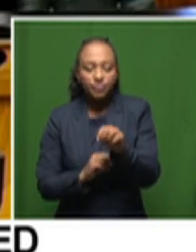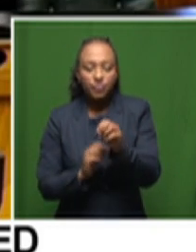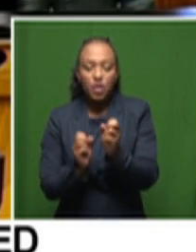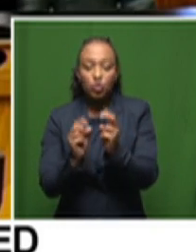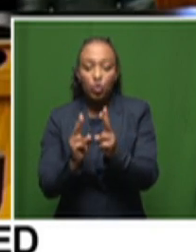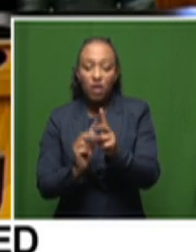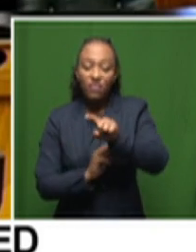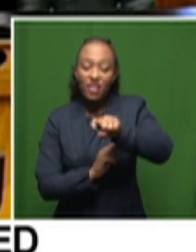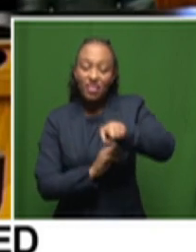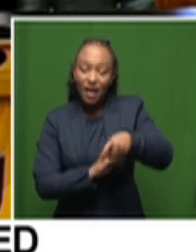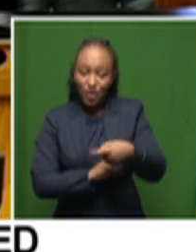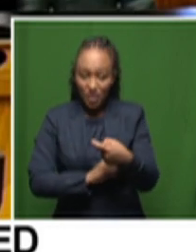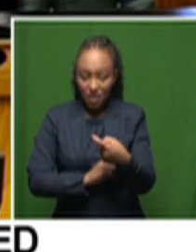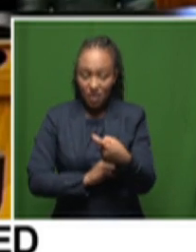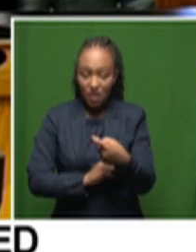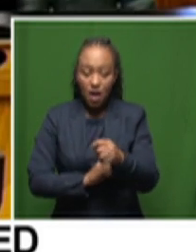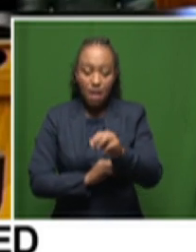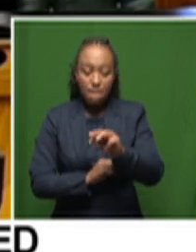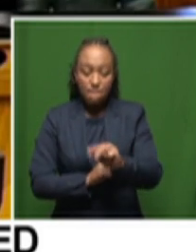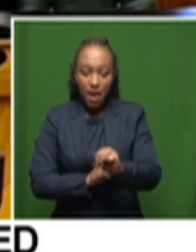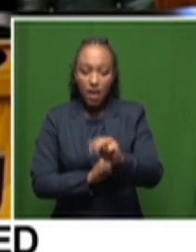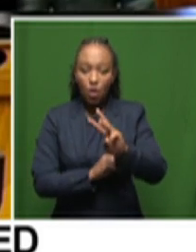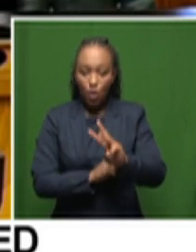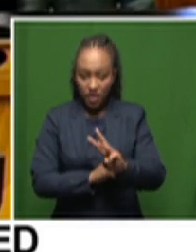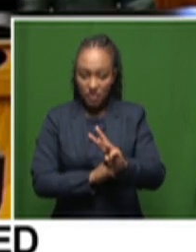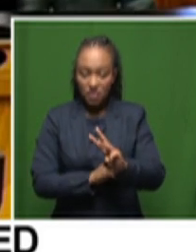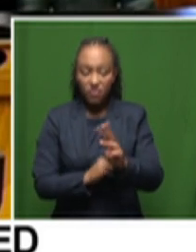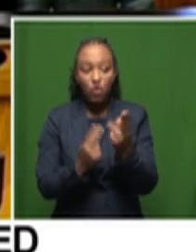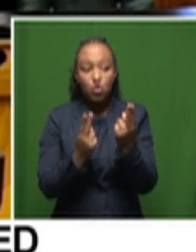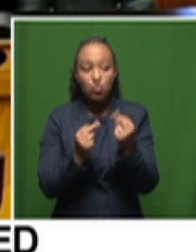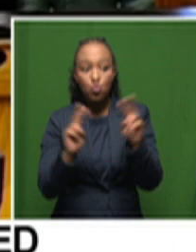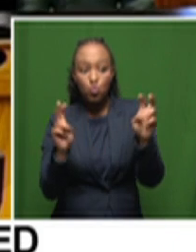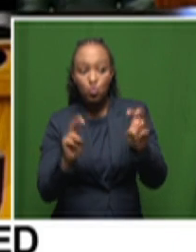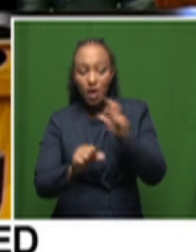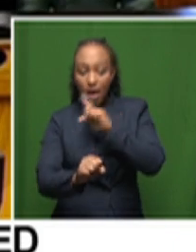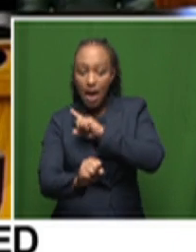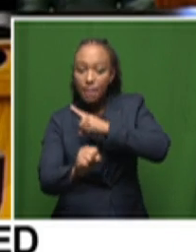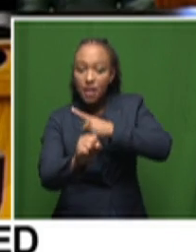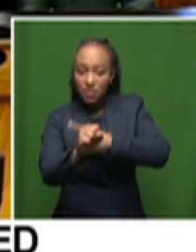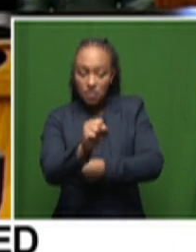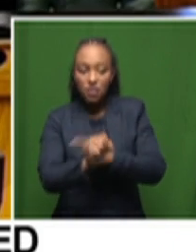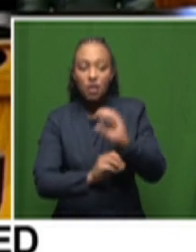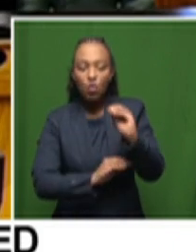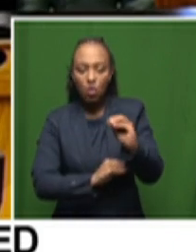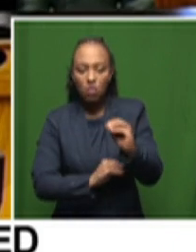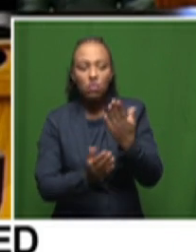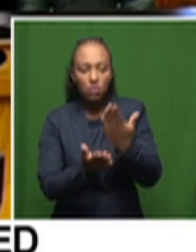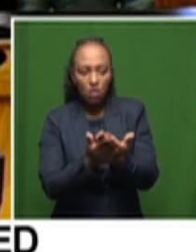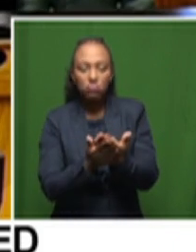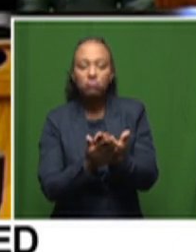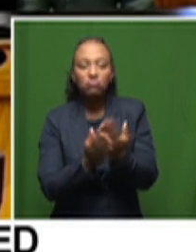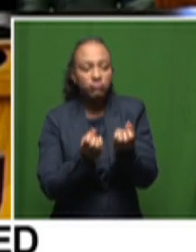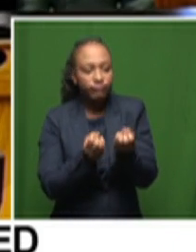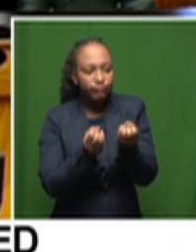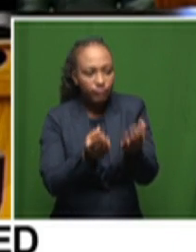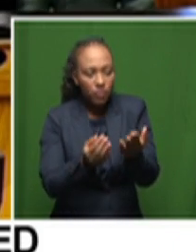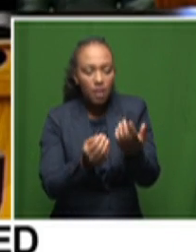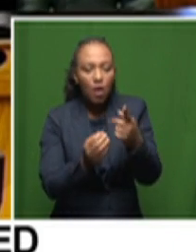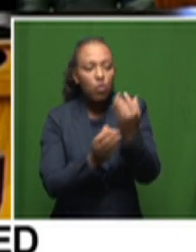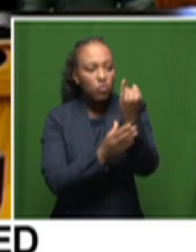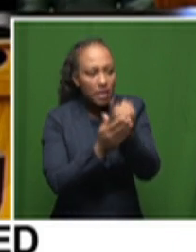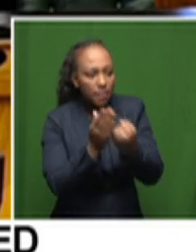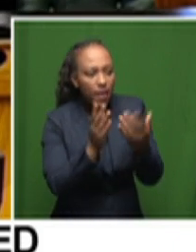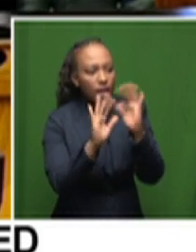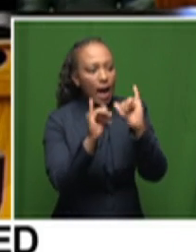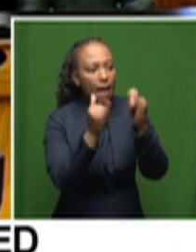12,000 megawatts of new electricity capacity to be provided by independent